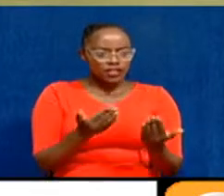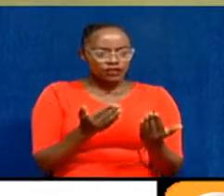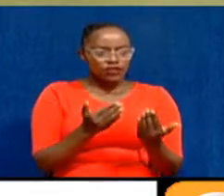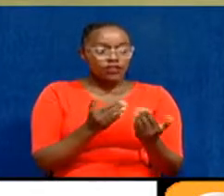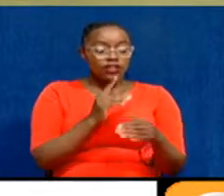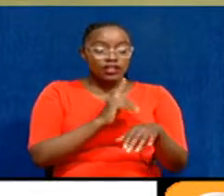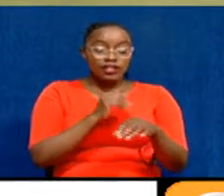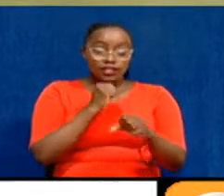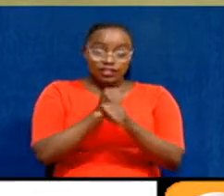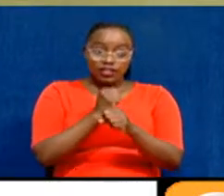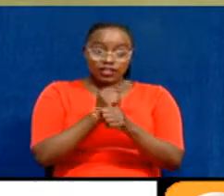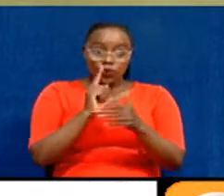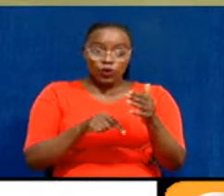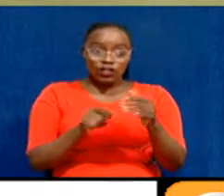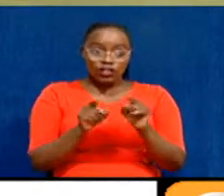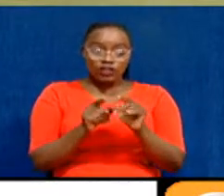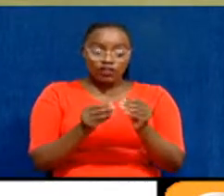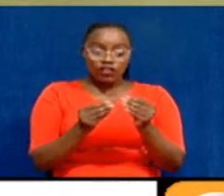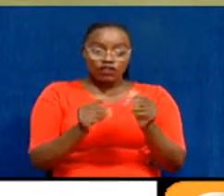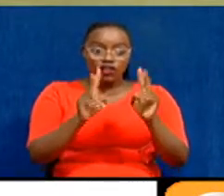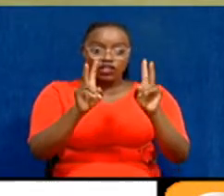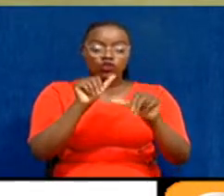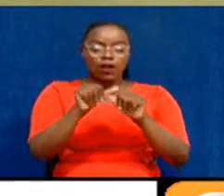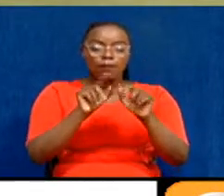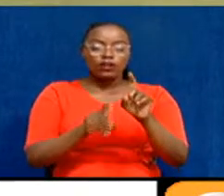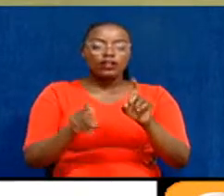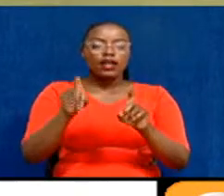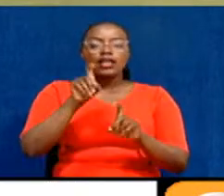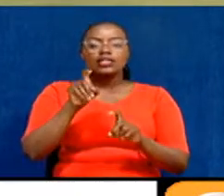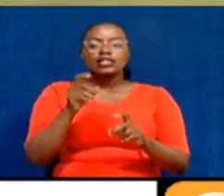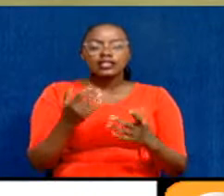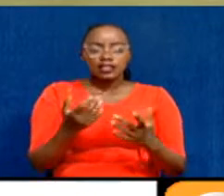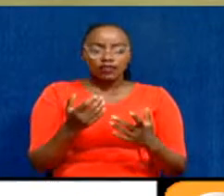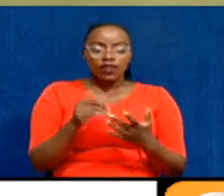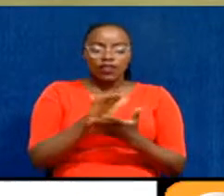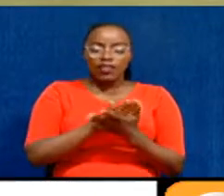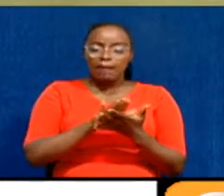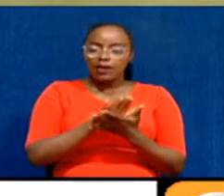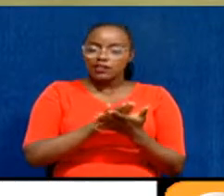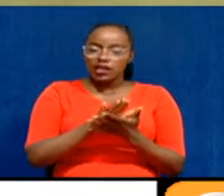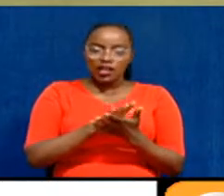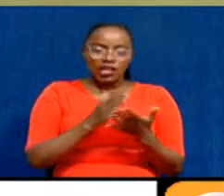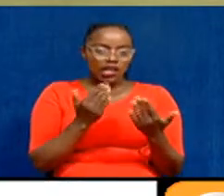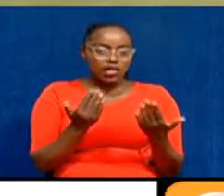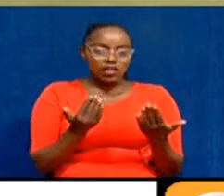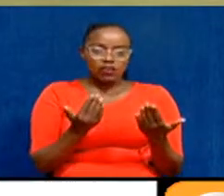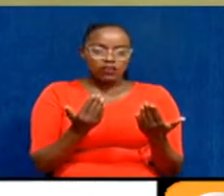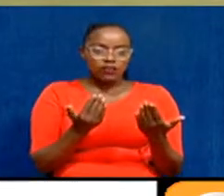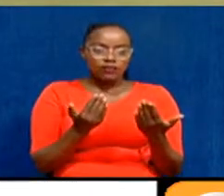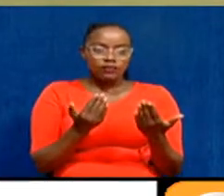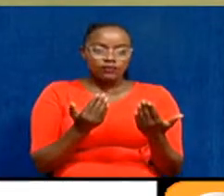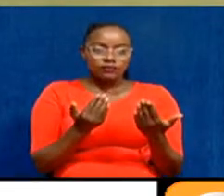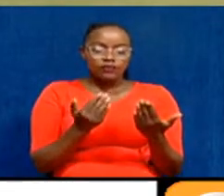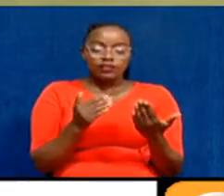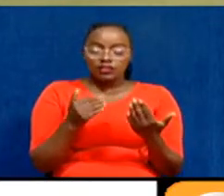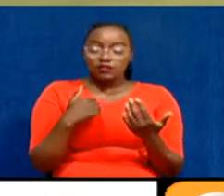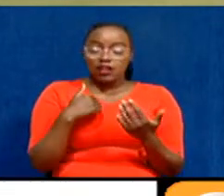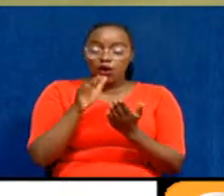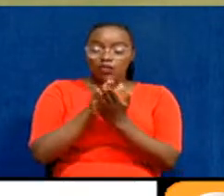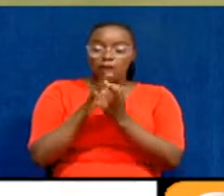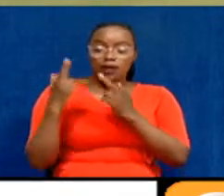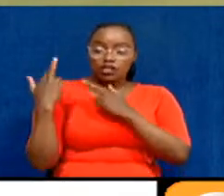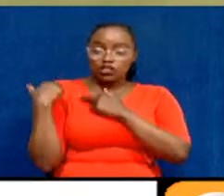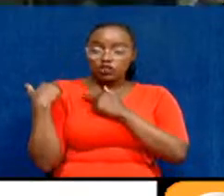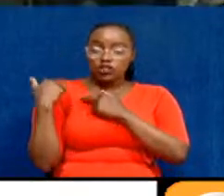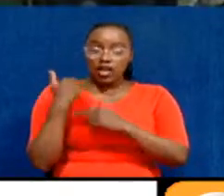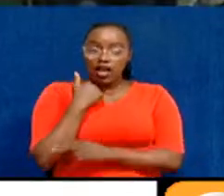And what did he do? He tackled the question of interest rates. Yeah. And basically held banks to account in a way that